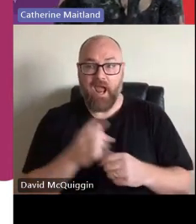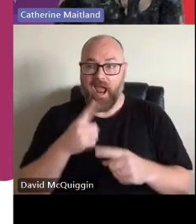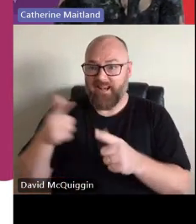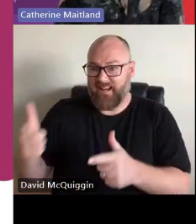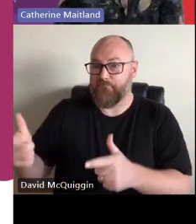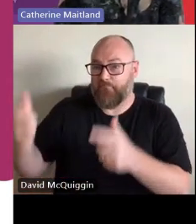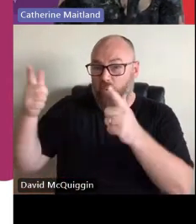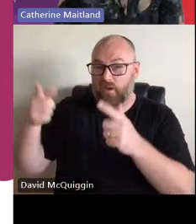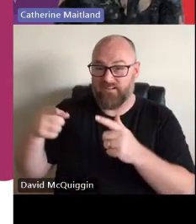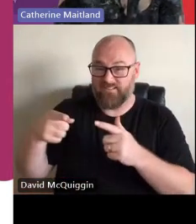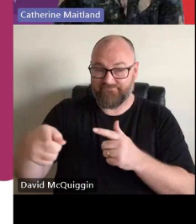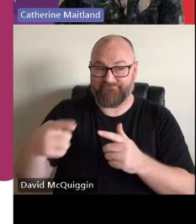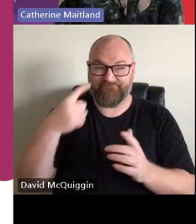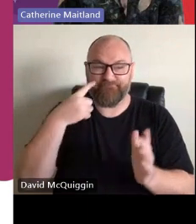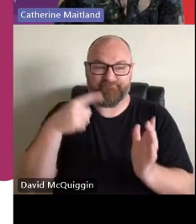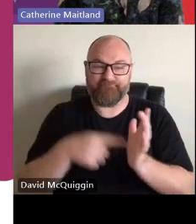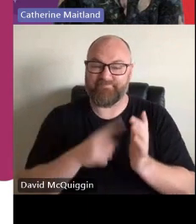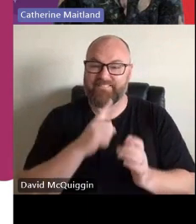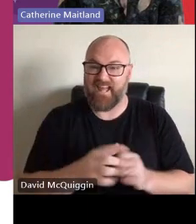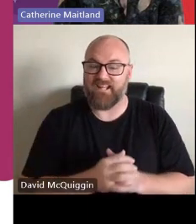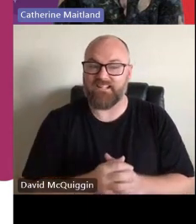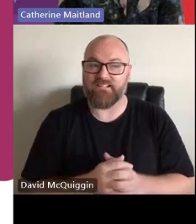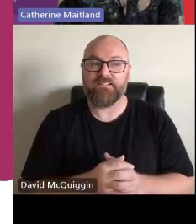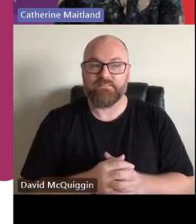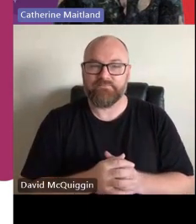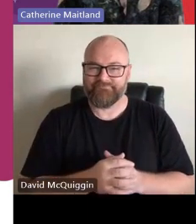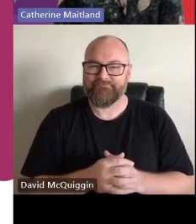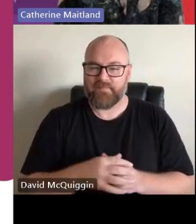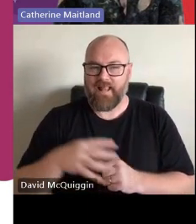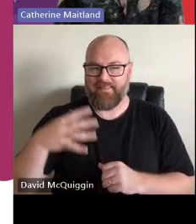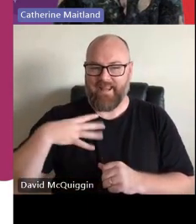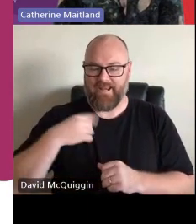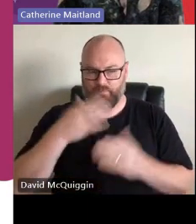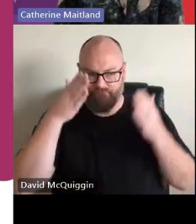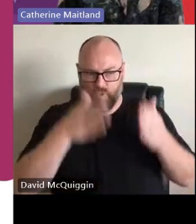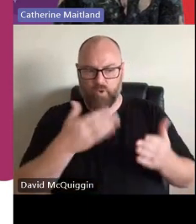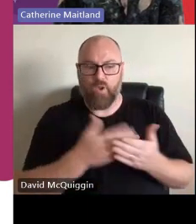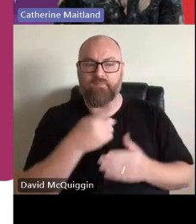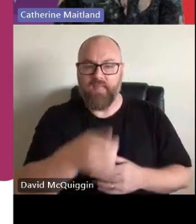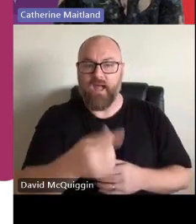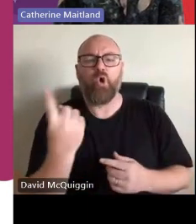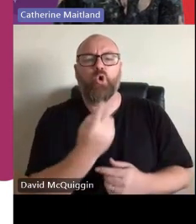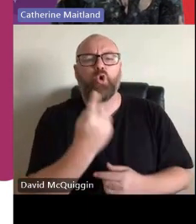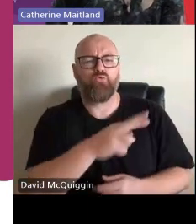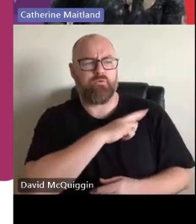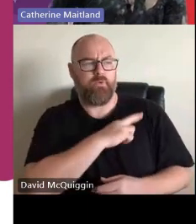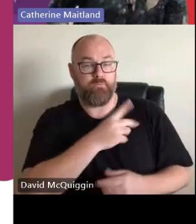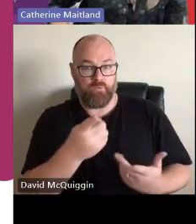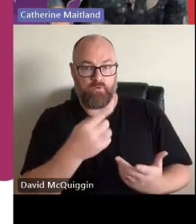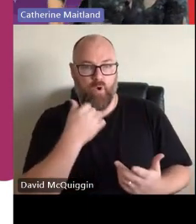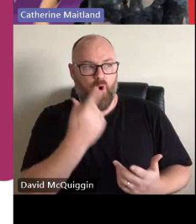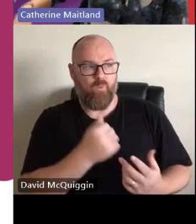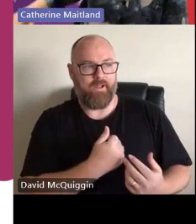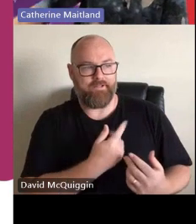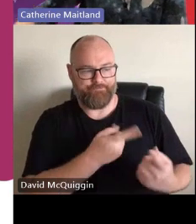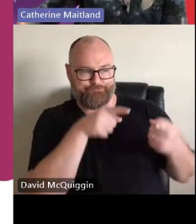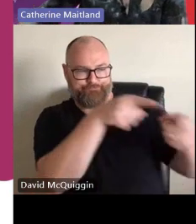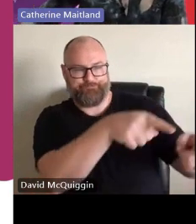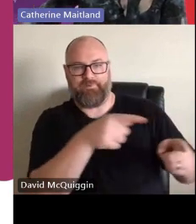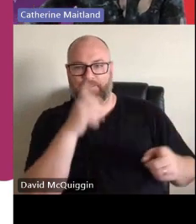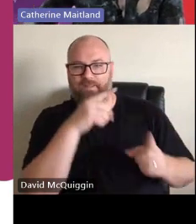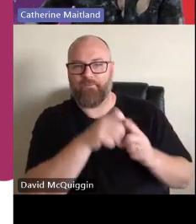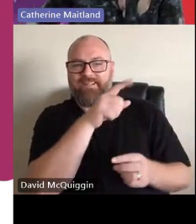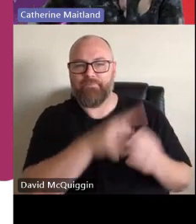recognized needed to be addressed when the onus is usually on people with disability to express their